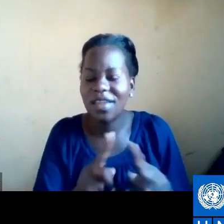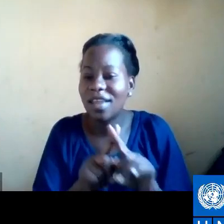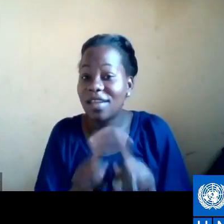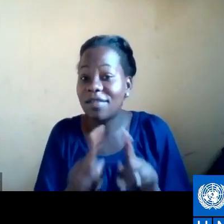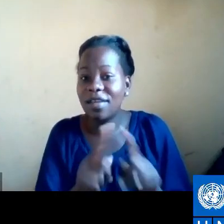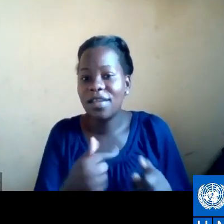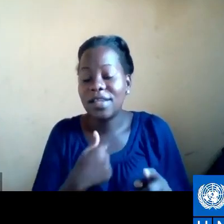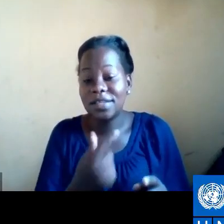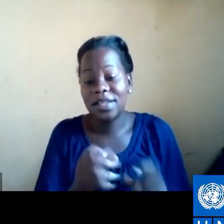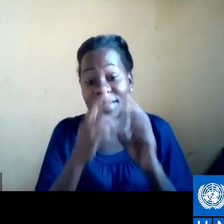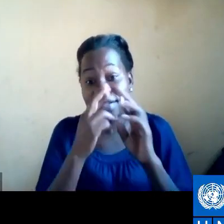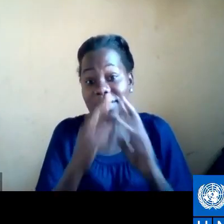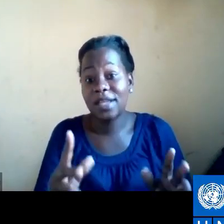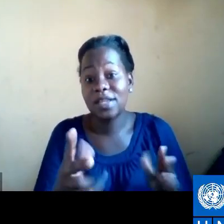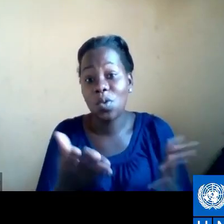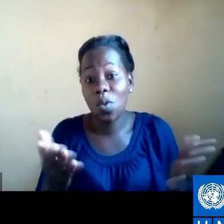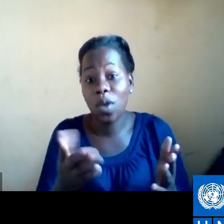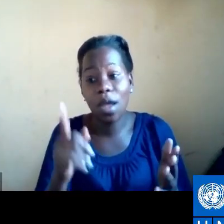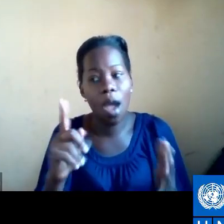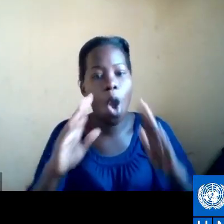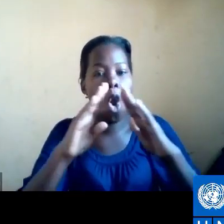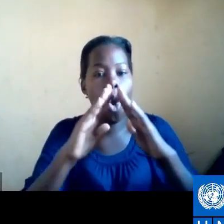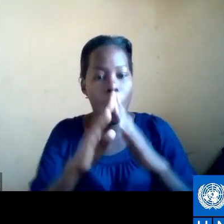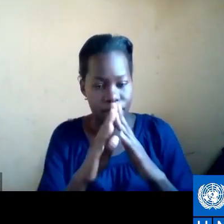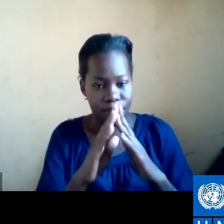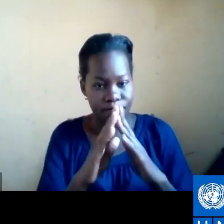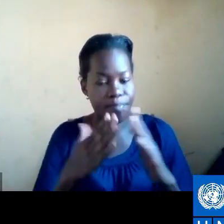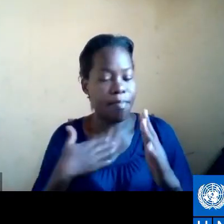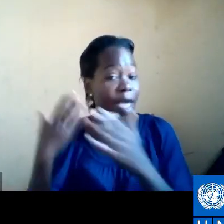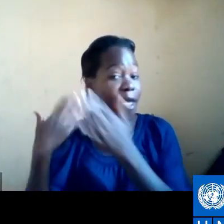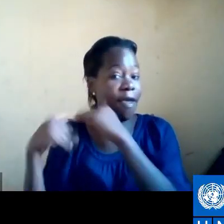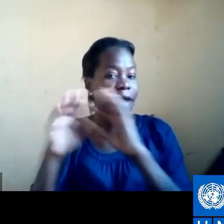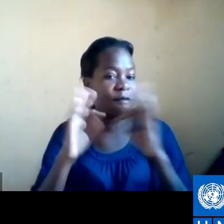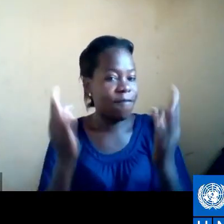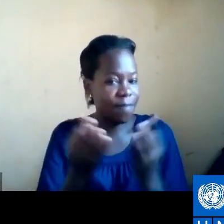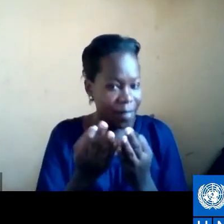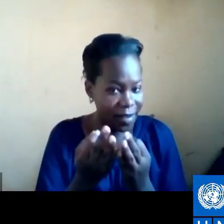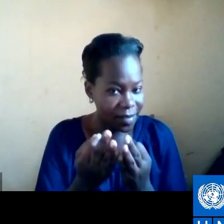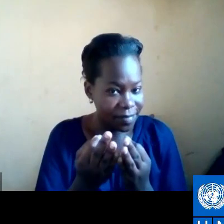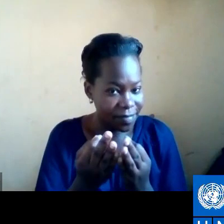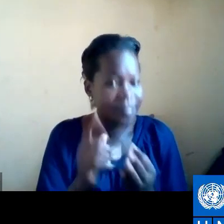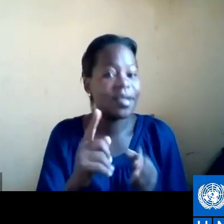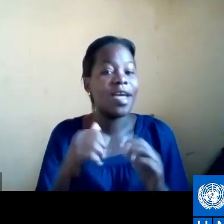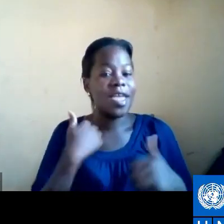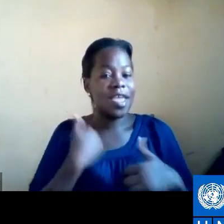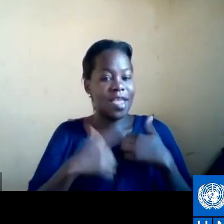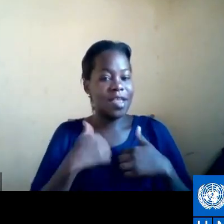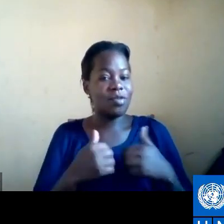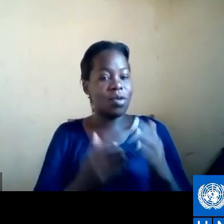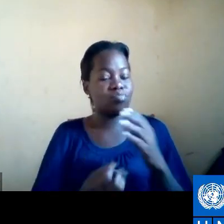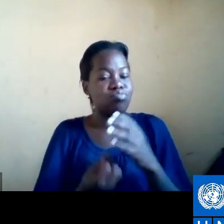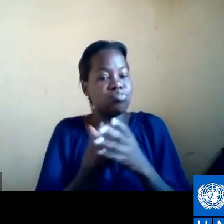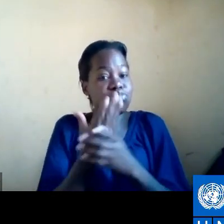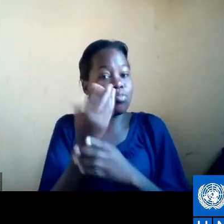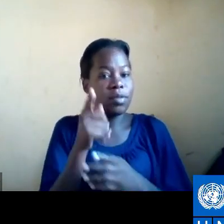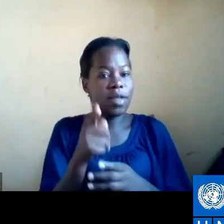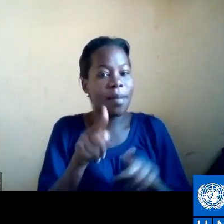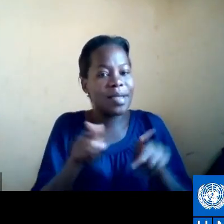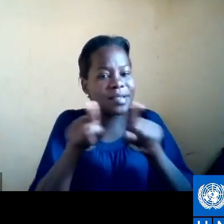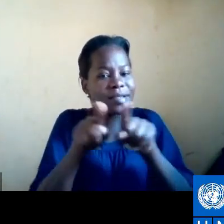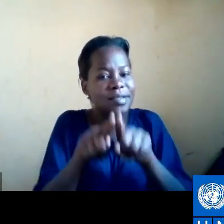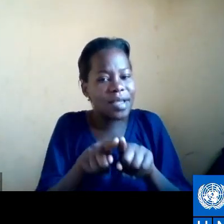say it started from where I come from my home. And that's where the interest built. But also, without a